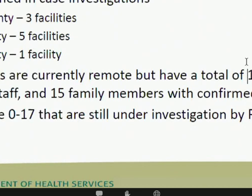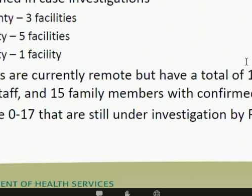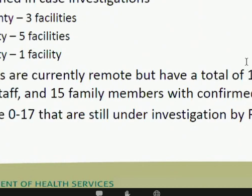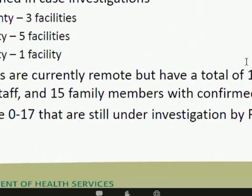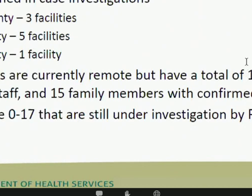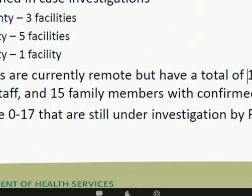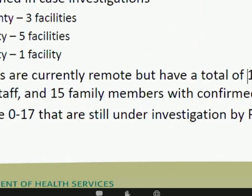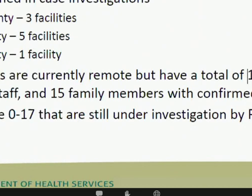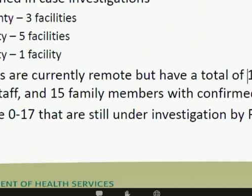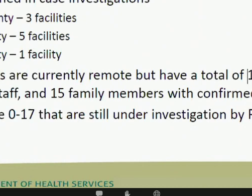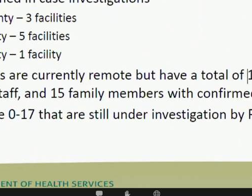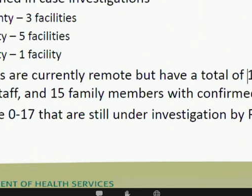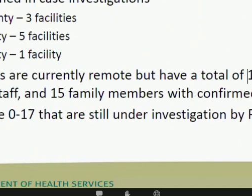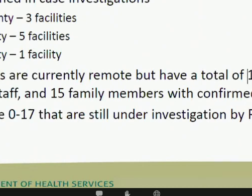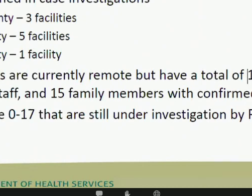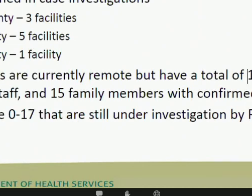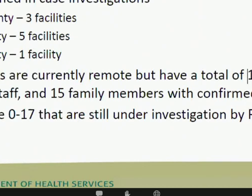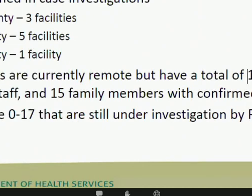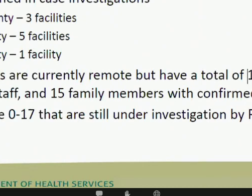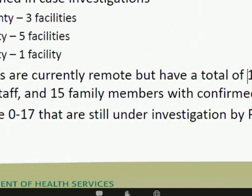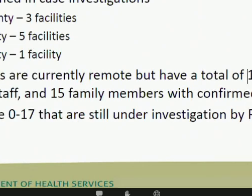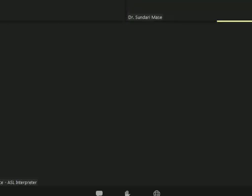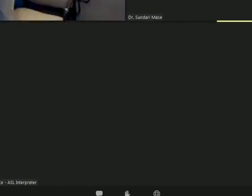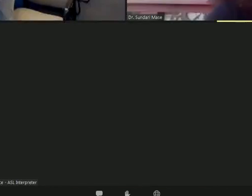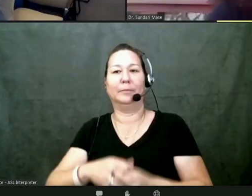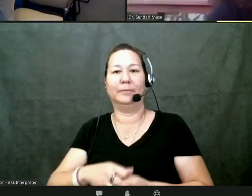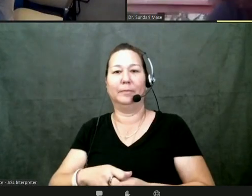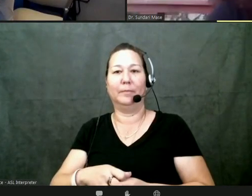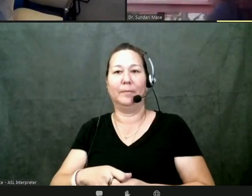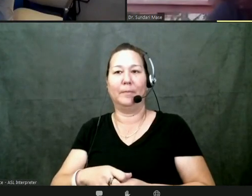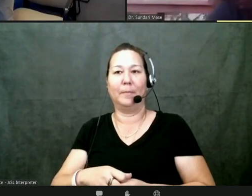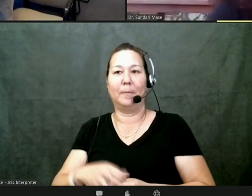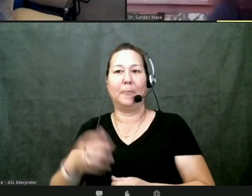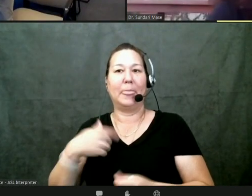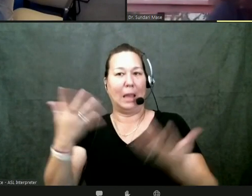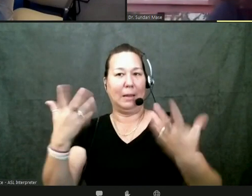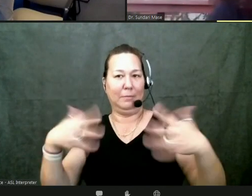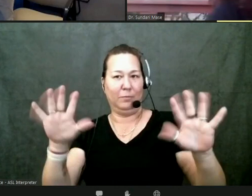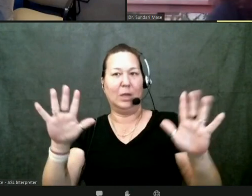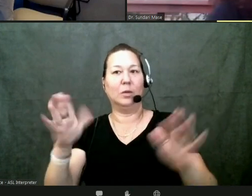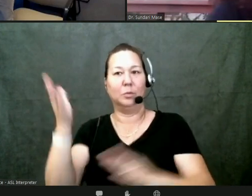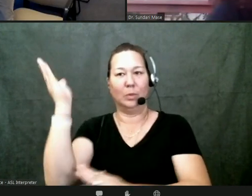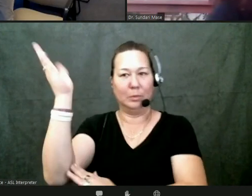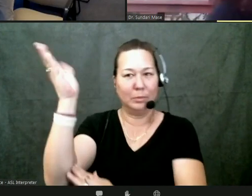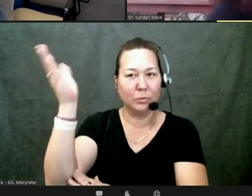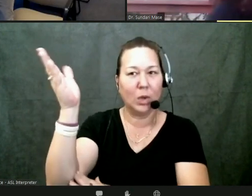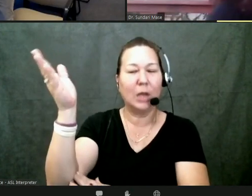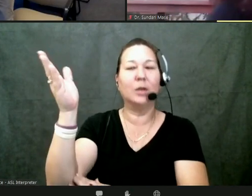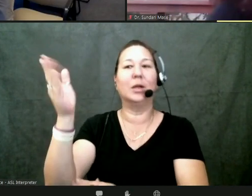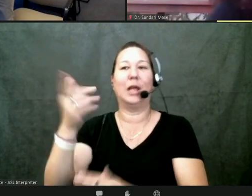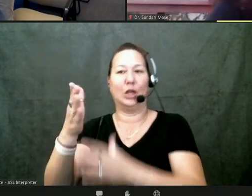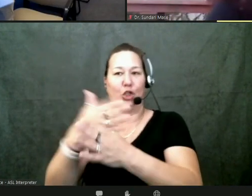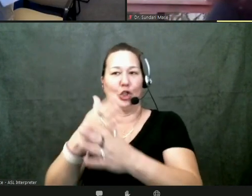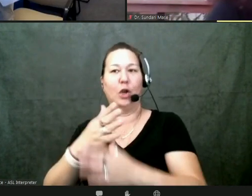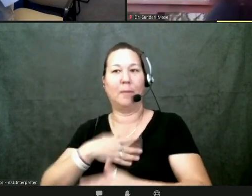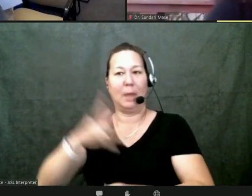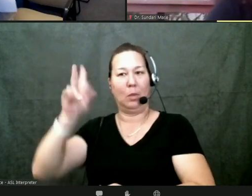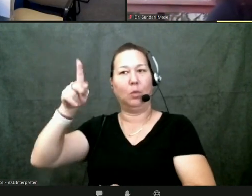set the stage for that. I'm going to sharing my slides at this time. I'm done with my presentation. Thank you very much.